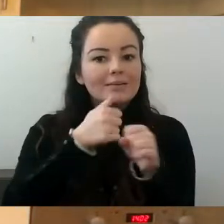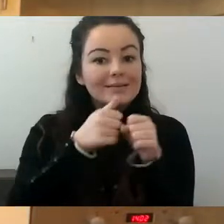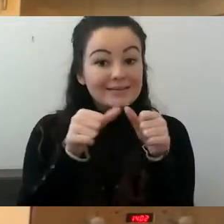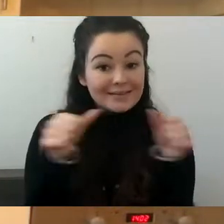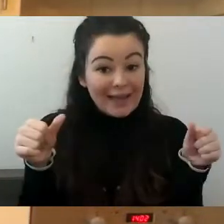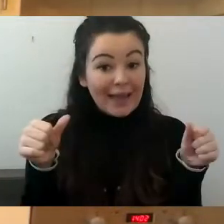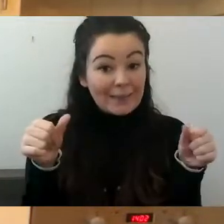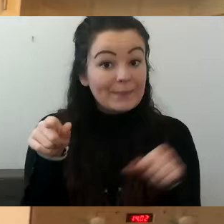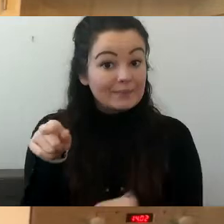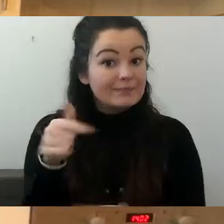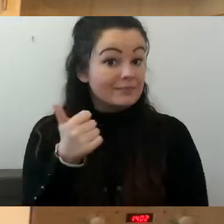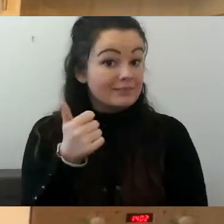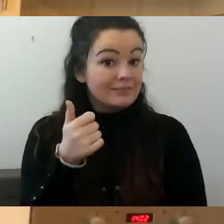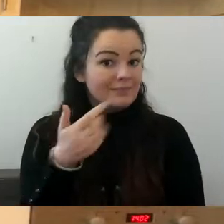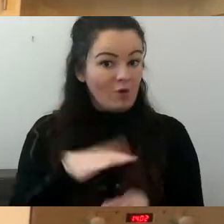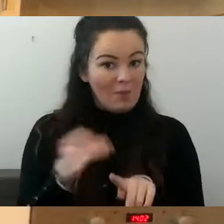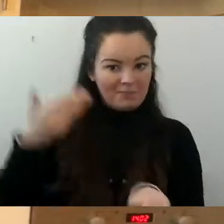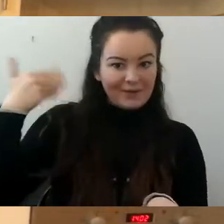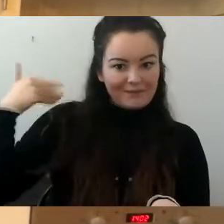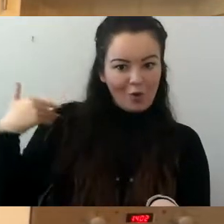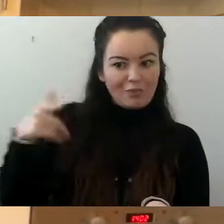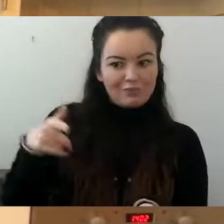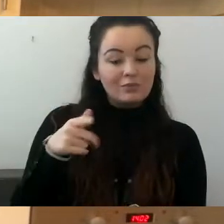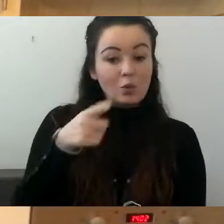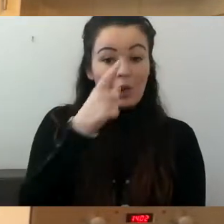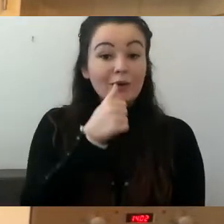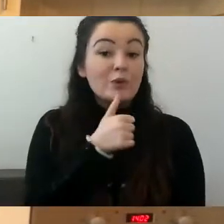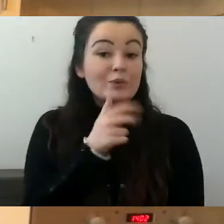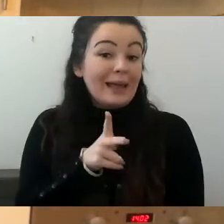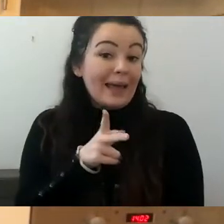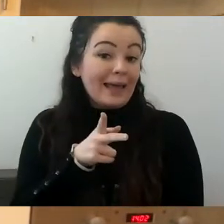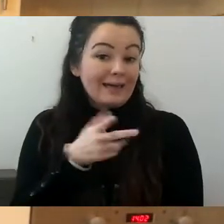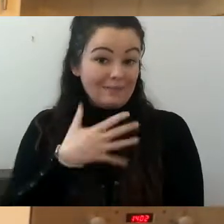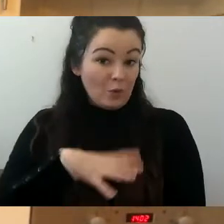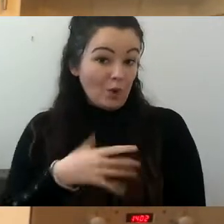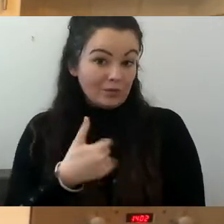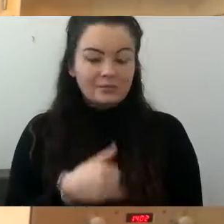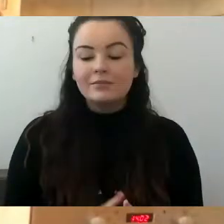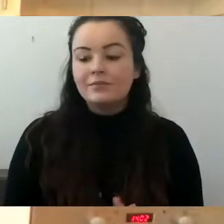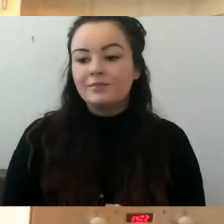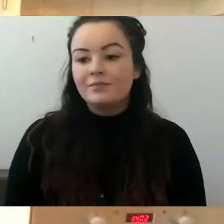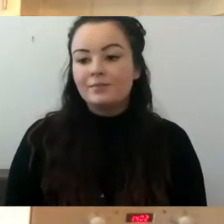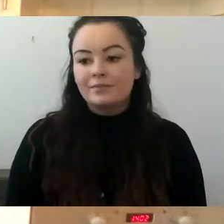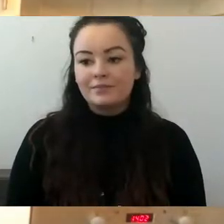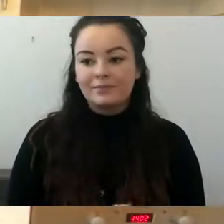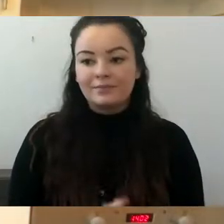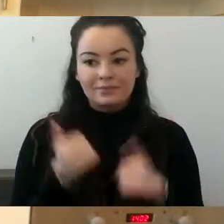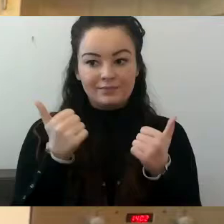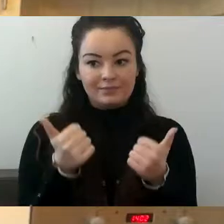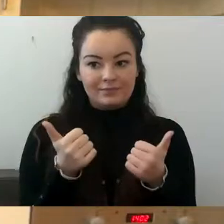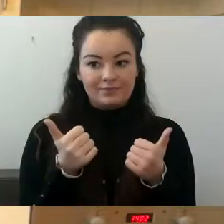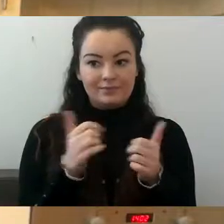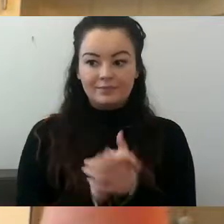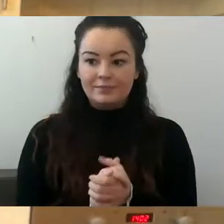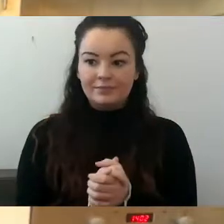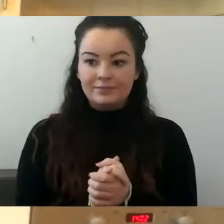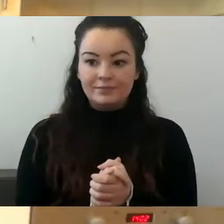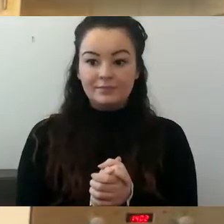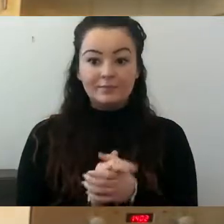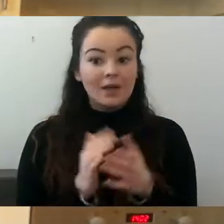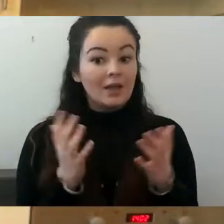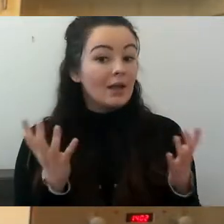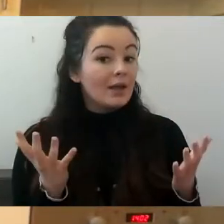tape as well. If you've used the masking tape on the previous week's lessons, if you want, this is something you can use for today's